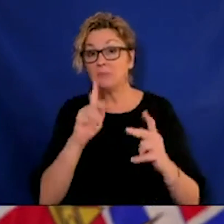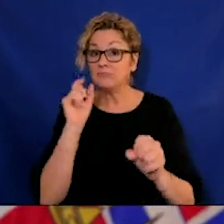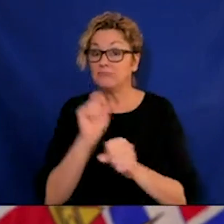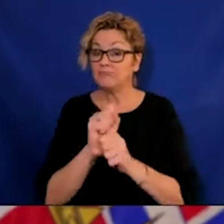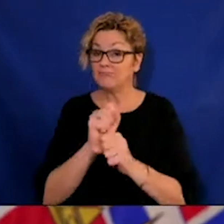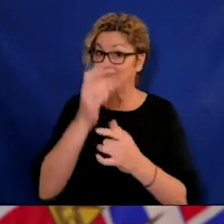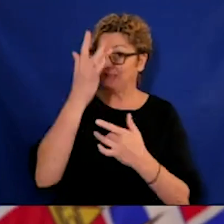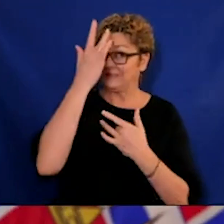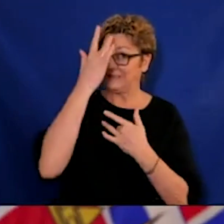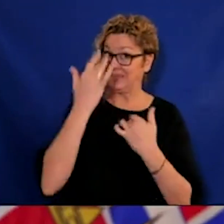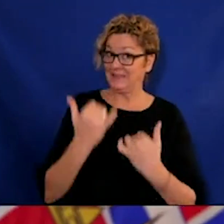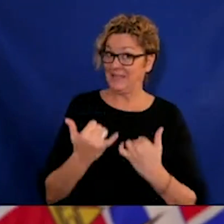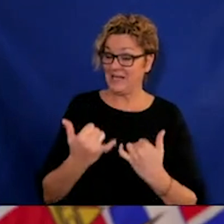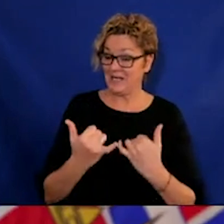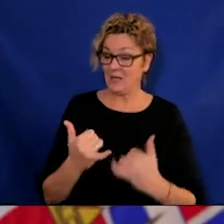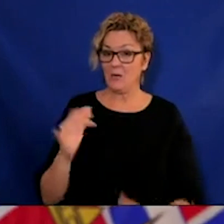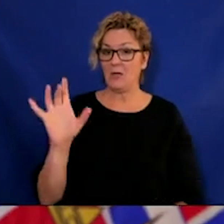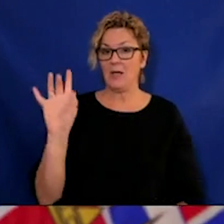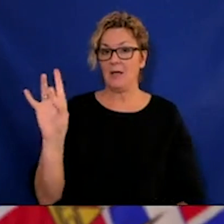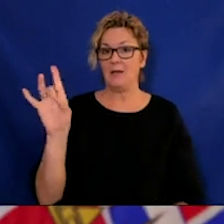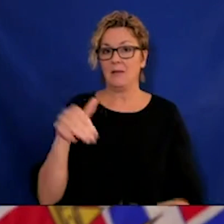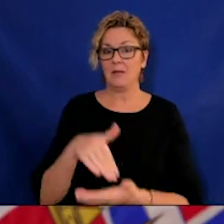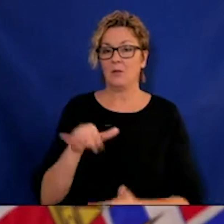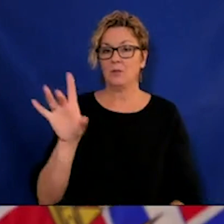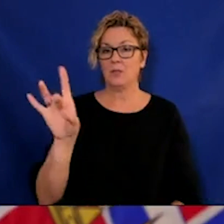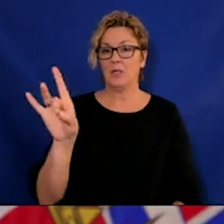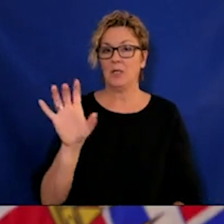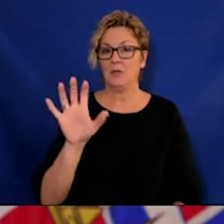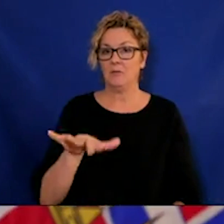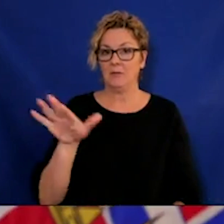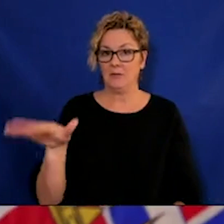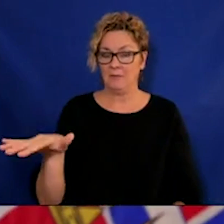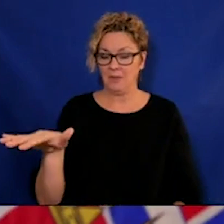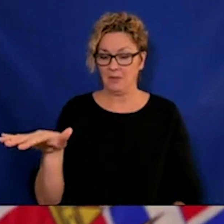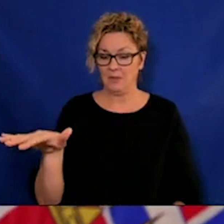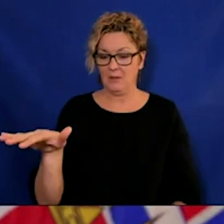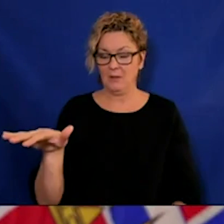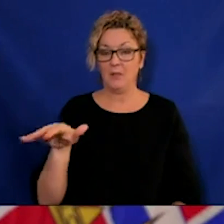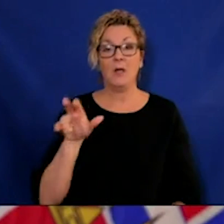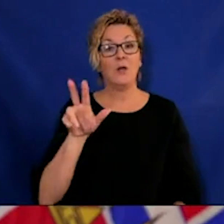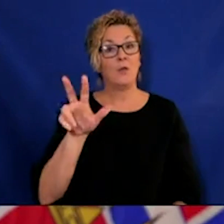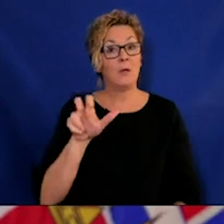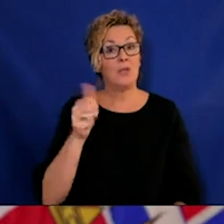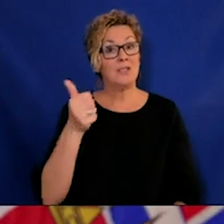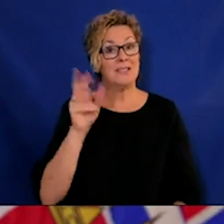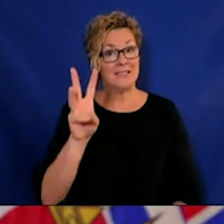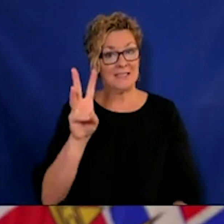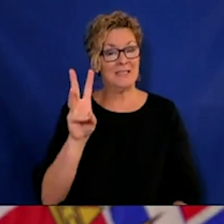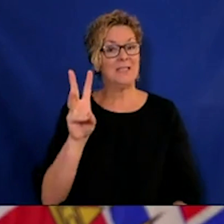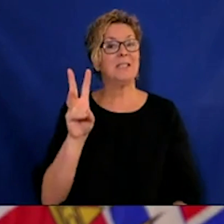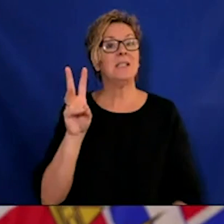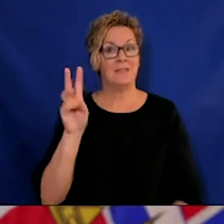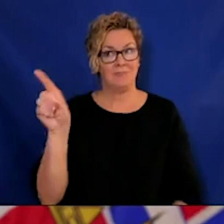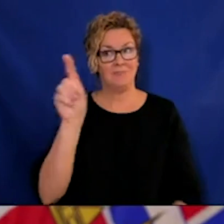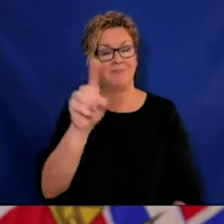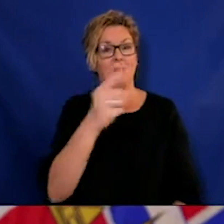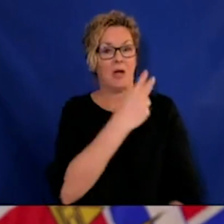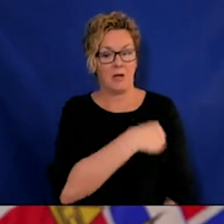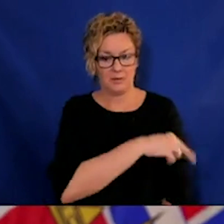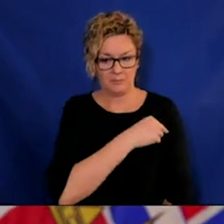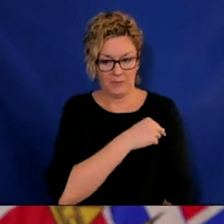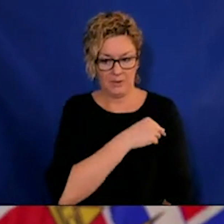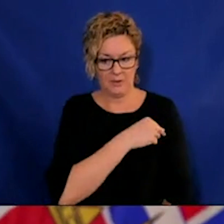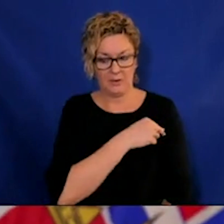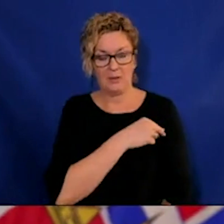8,855 active cases in the province, of whom 316 are in hospital, 75 of whom are in critical care